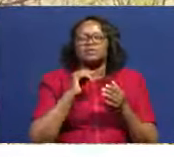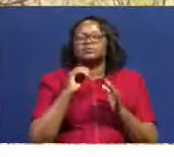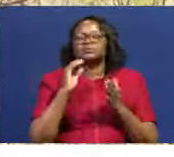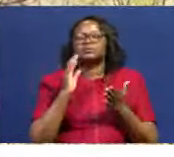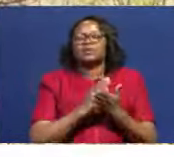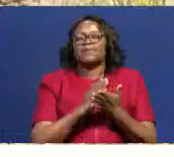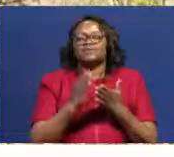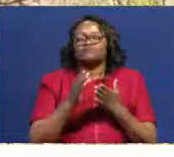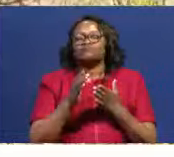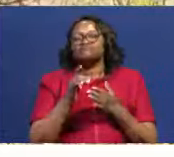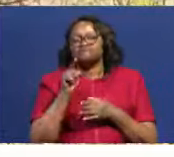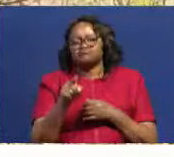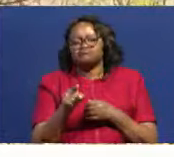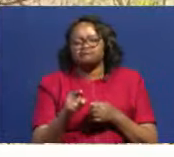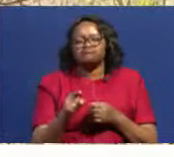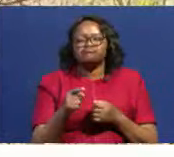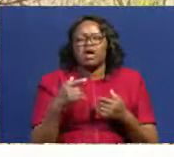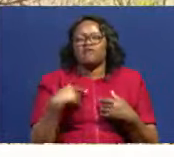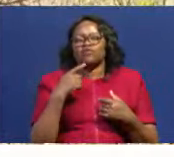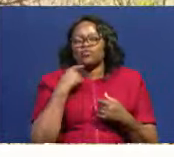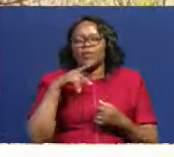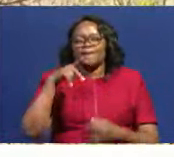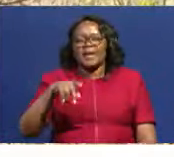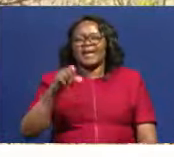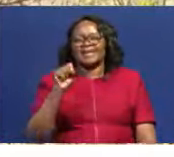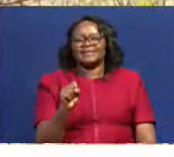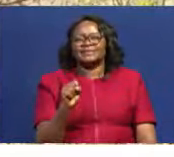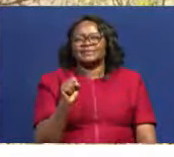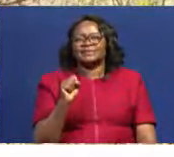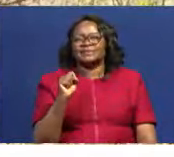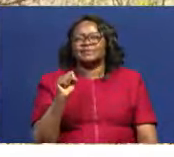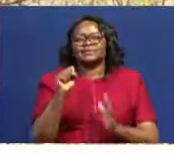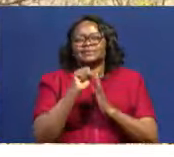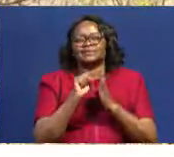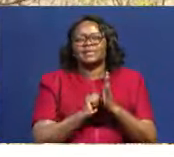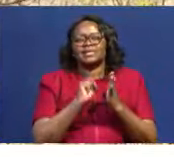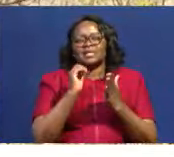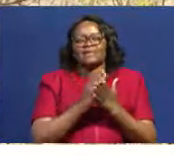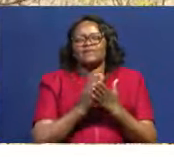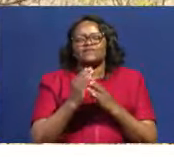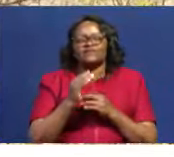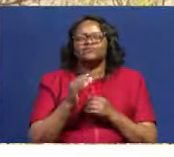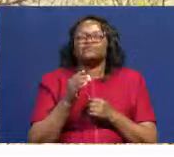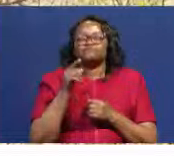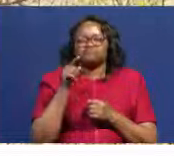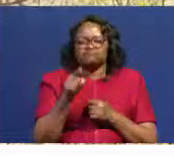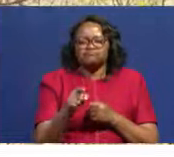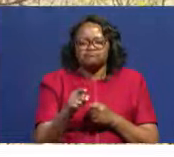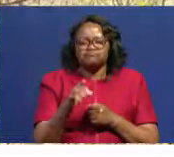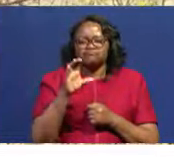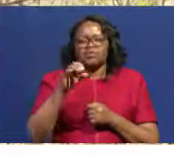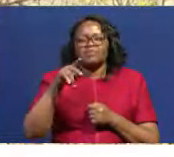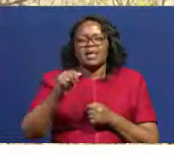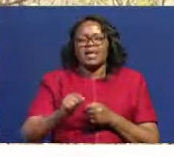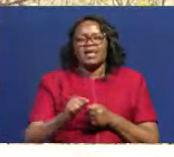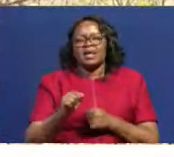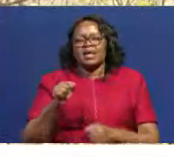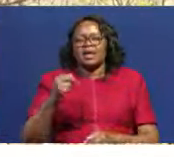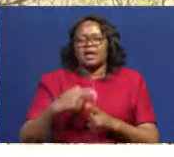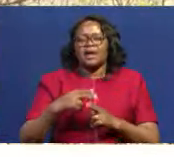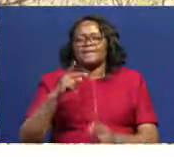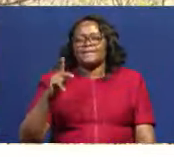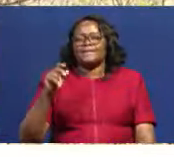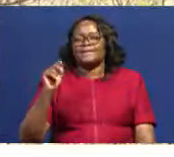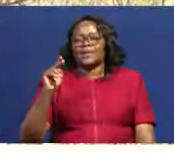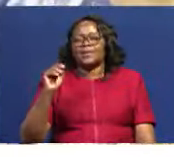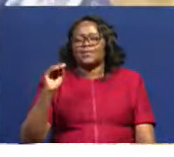of Irrigation. Joining us is none other than the Principal Secretary, State Department for Irrigation, CPA Efantas Kimotho. Thank you so